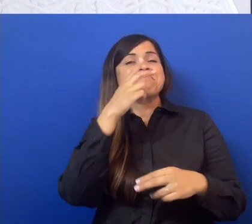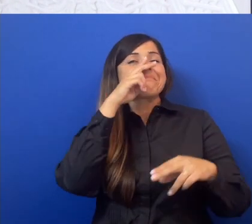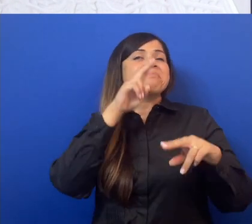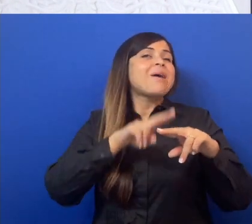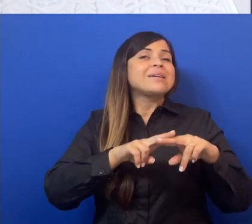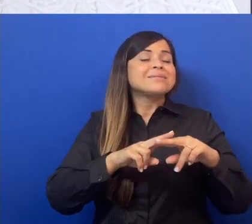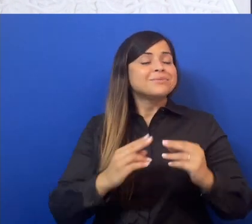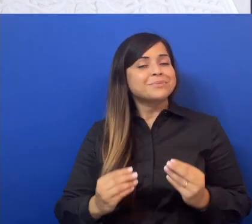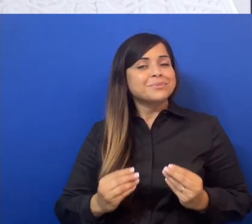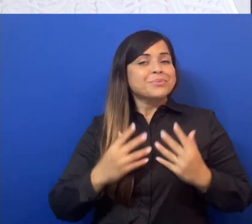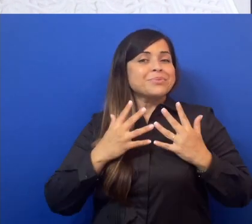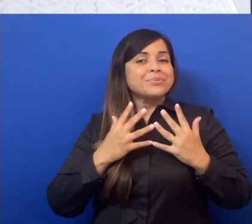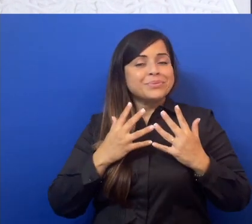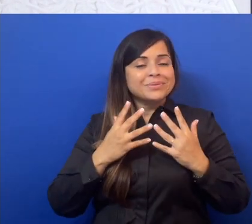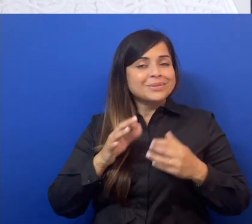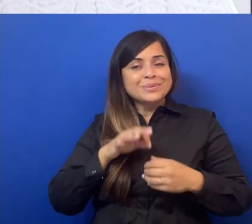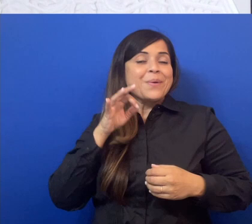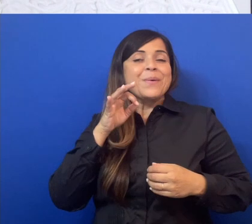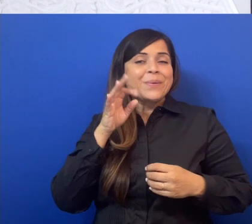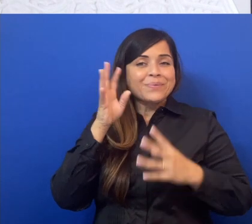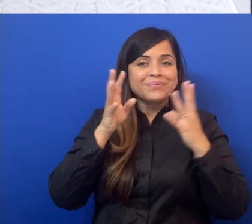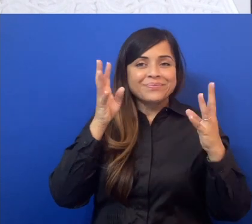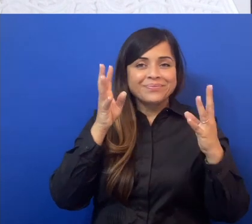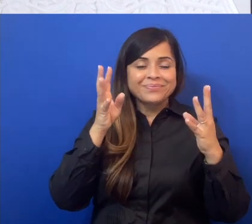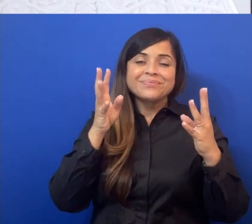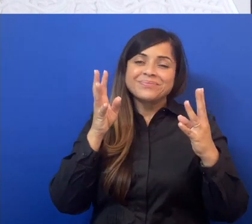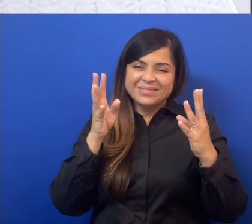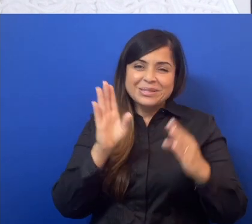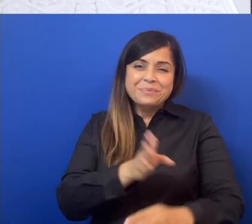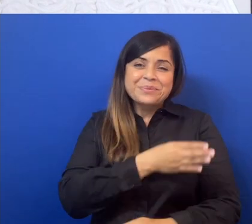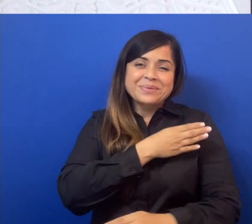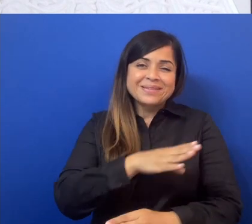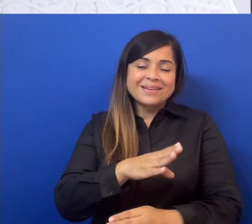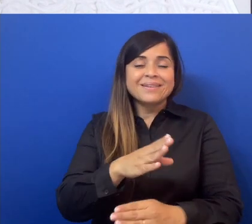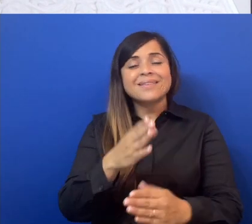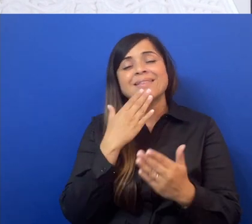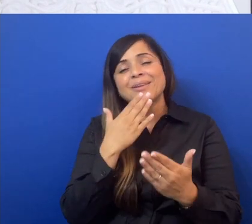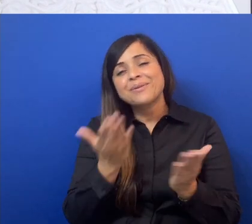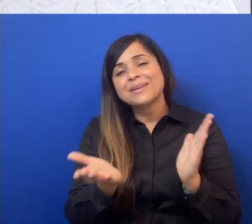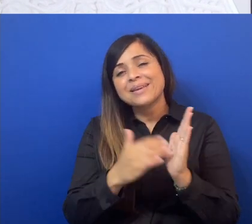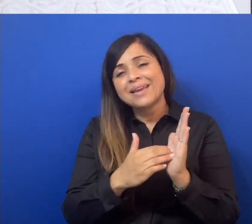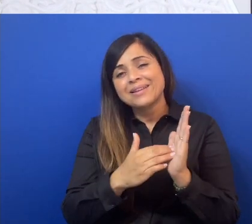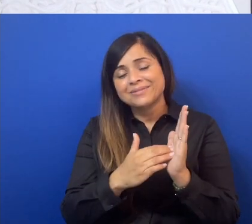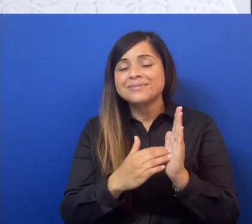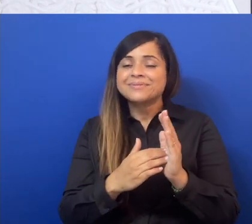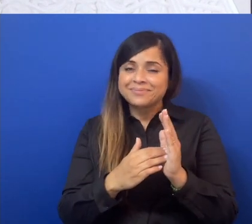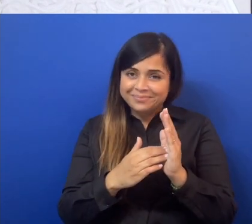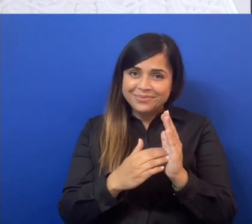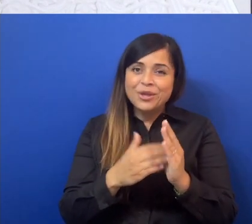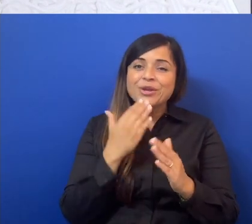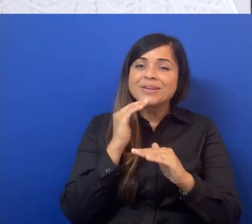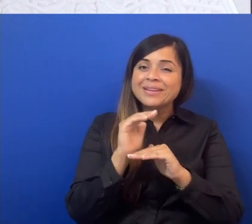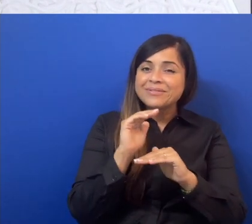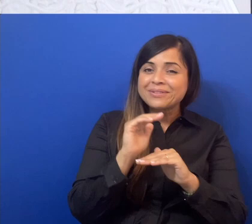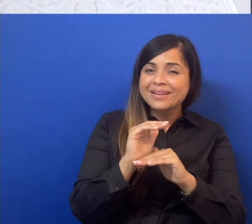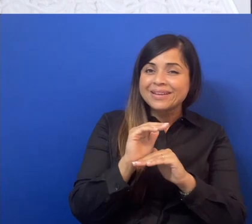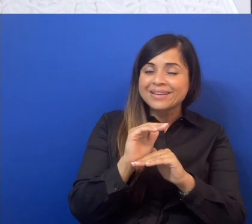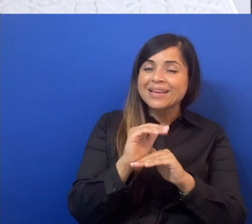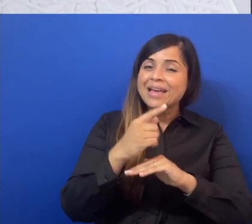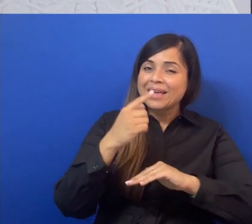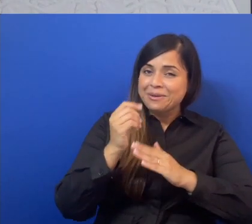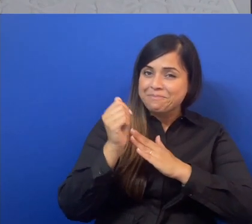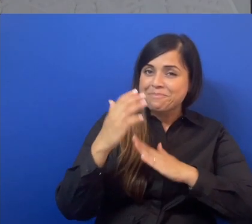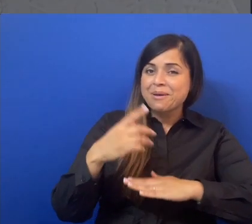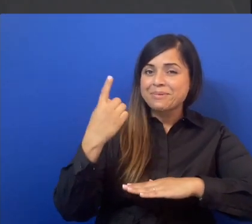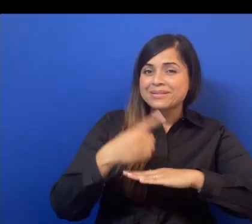for the soul in the form of a musical treat. Thank you again so much for joining us. Good evening and Imamat Day